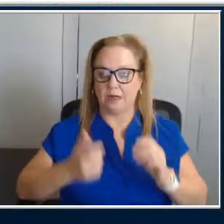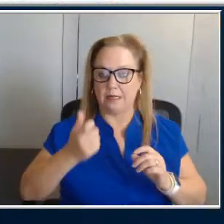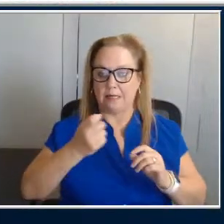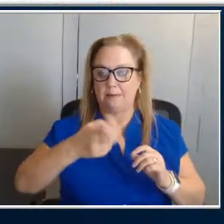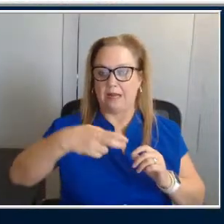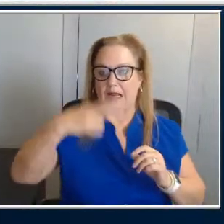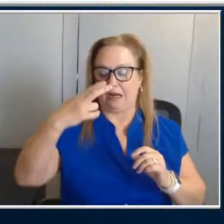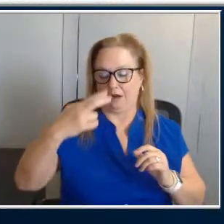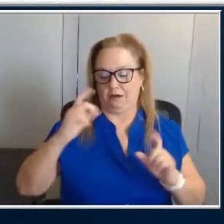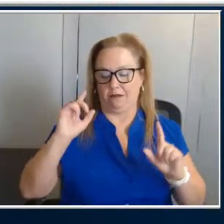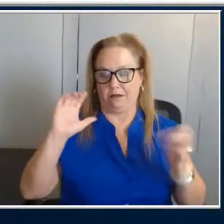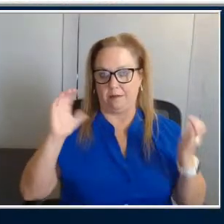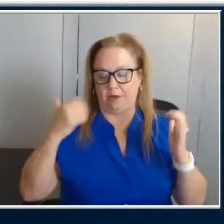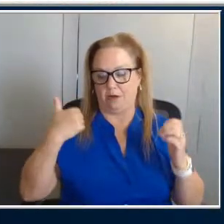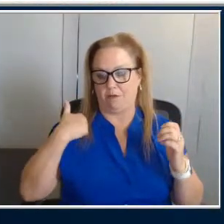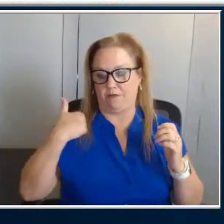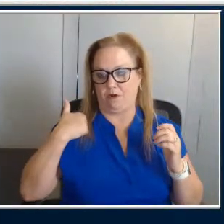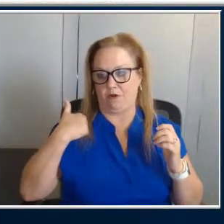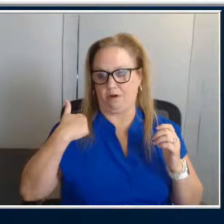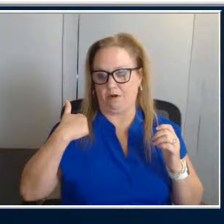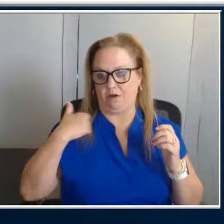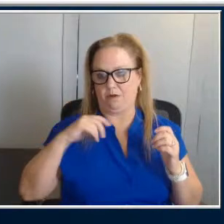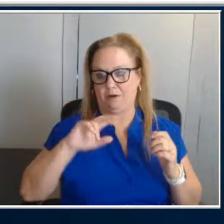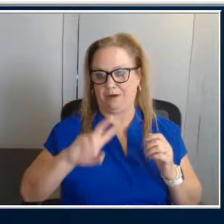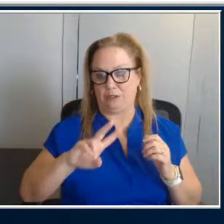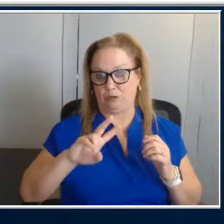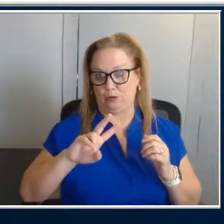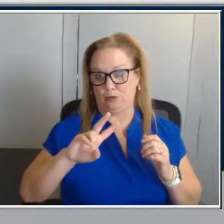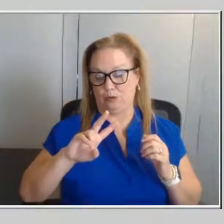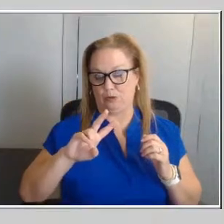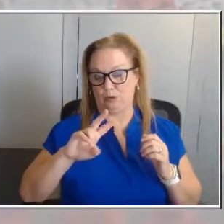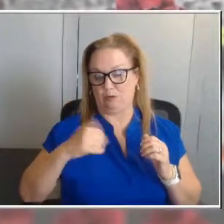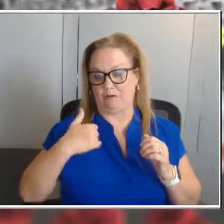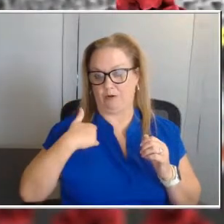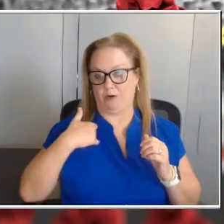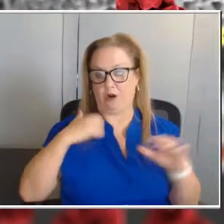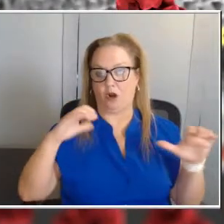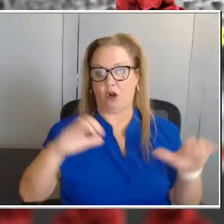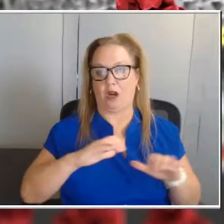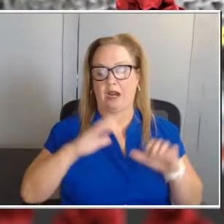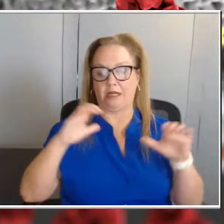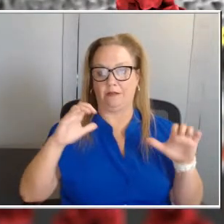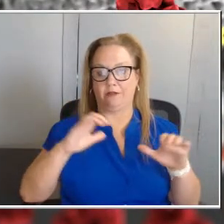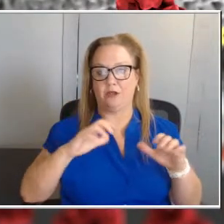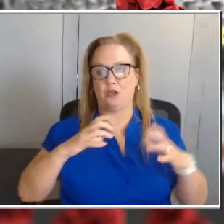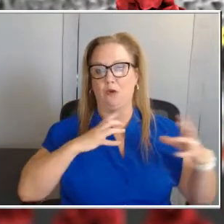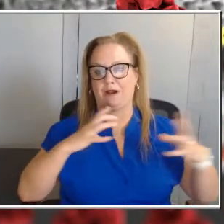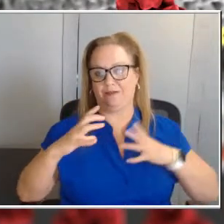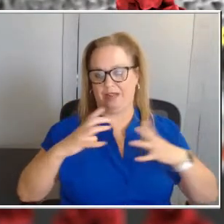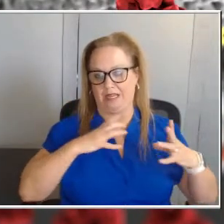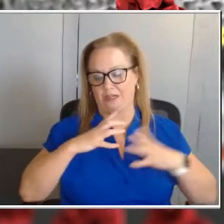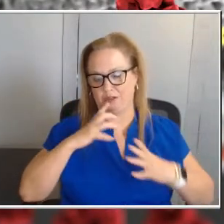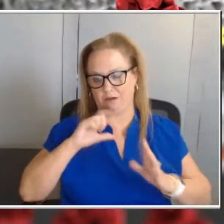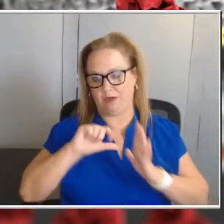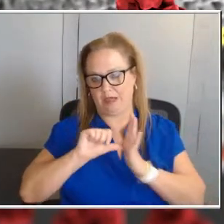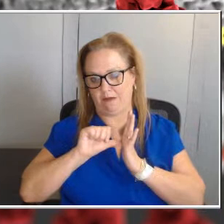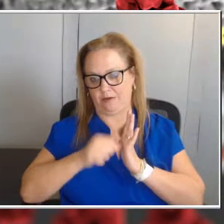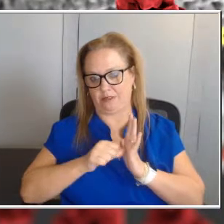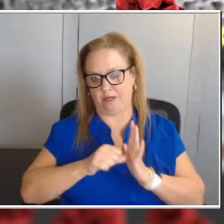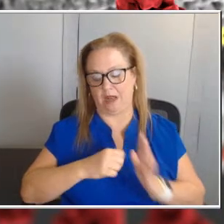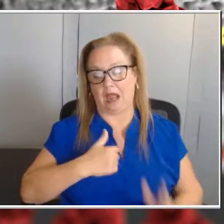we had been. We had been down, I think, to 2. But our active infections have gone up. That was when you were on vacation. I just want to point out, I got it to 2, not you.